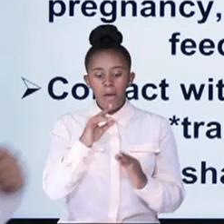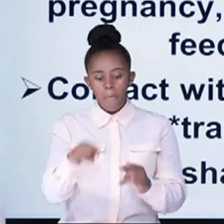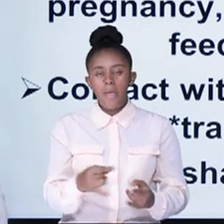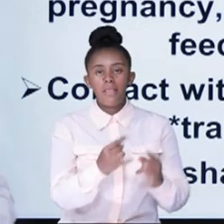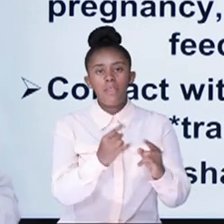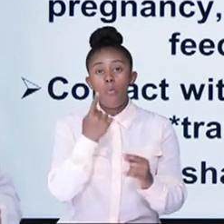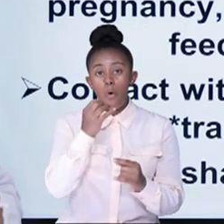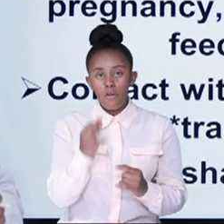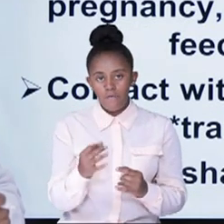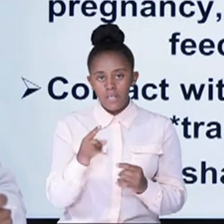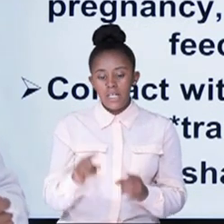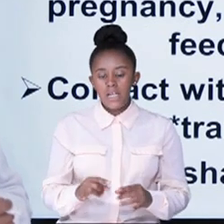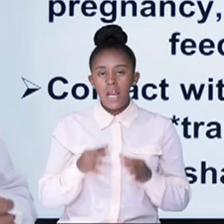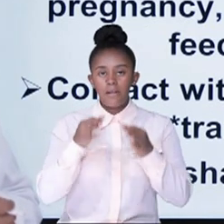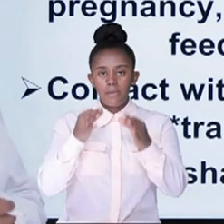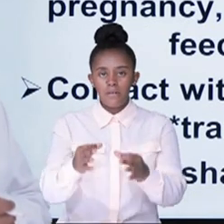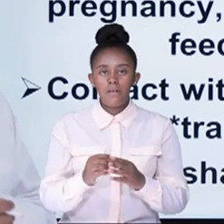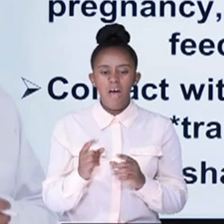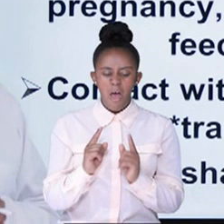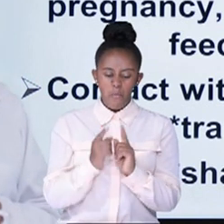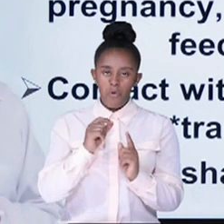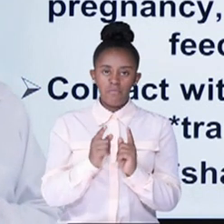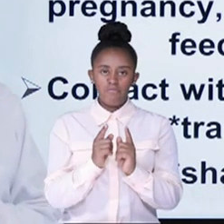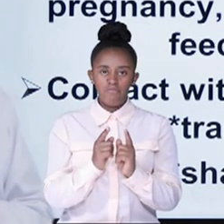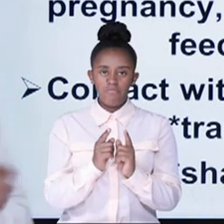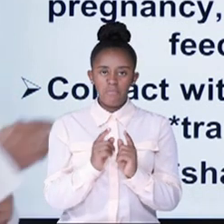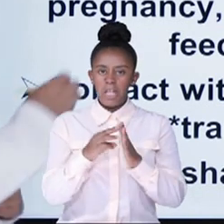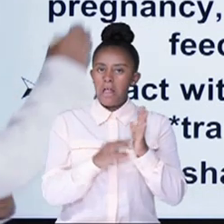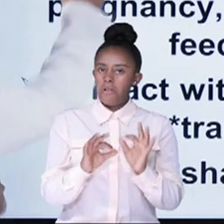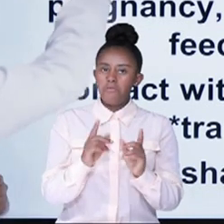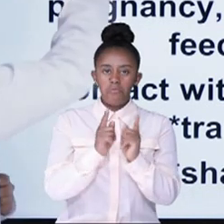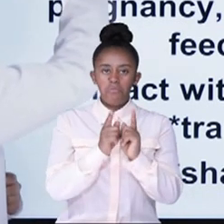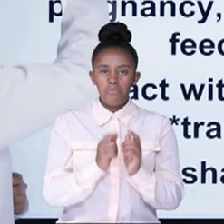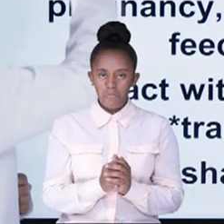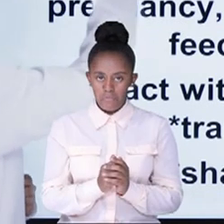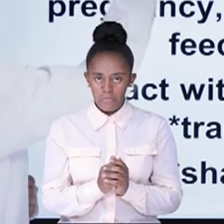One of the transmission method is unprotected sexual intercourse.